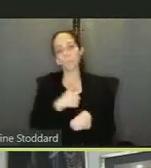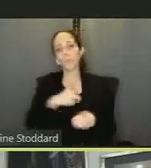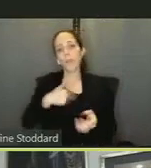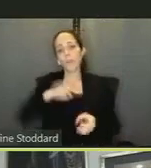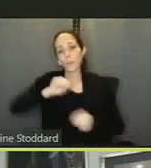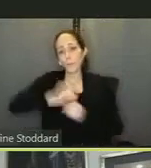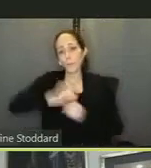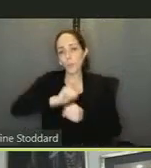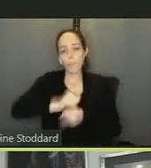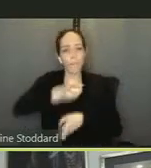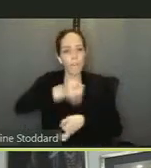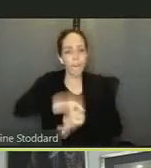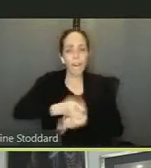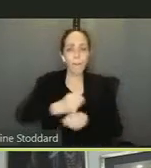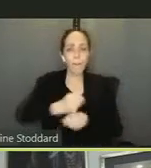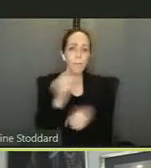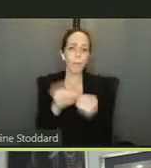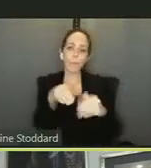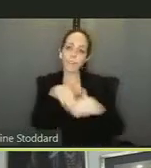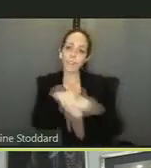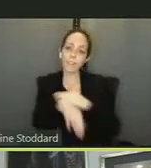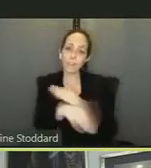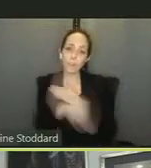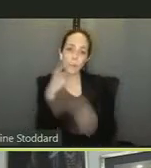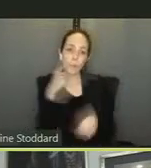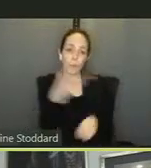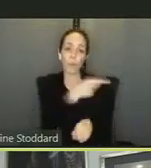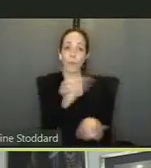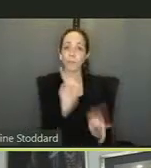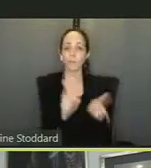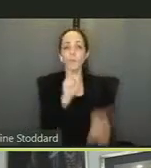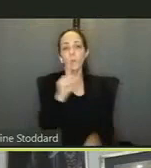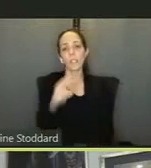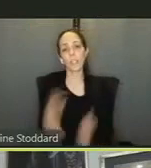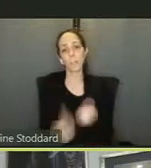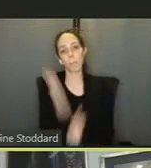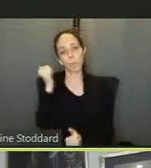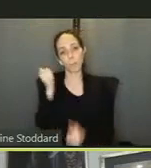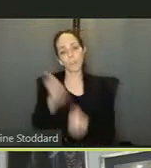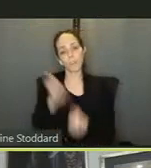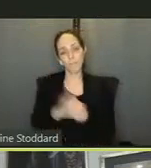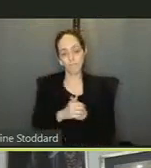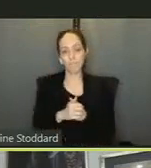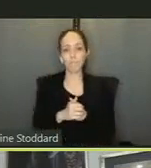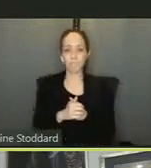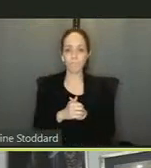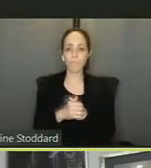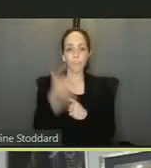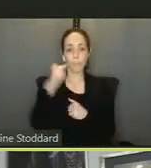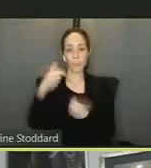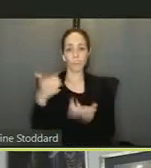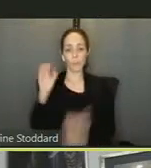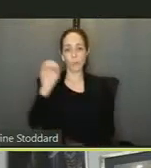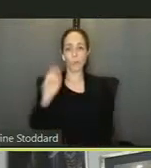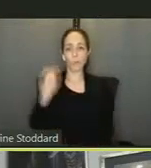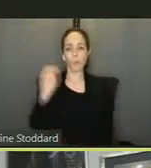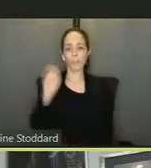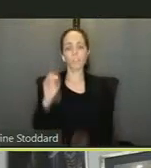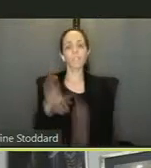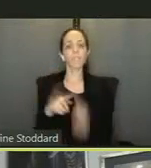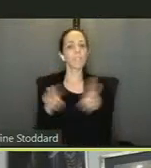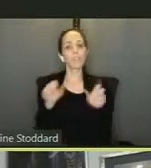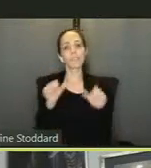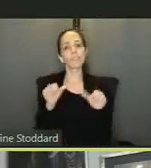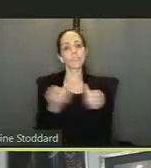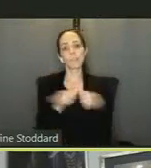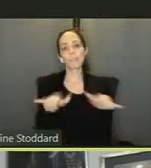and these appointments accessible to those who need it most. And this trend in Oregon is pretty consistent throughout the